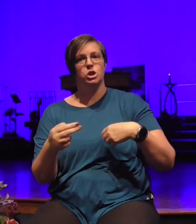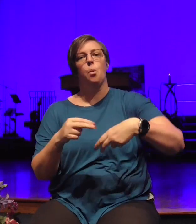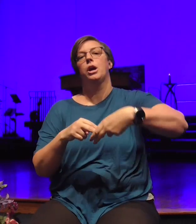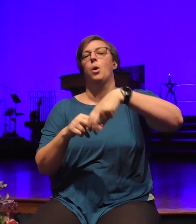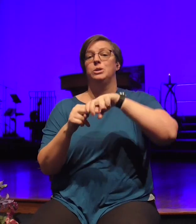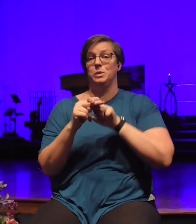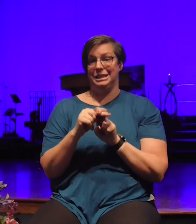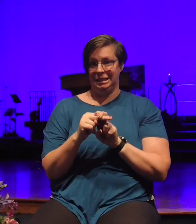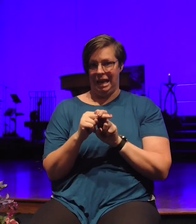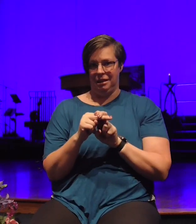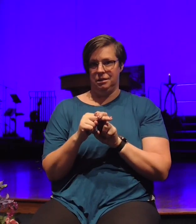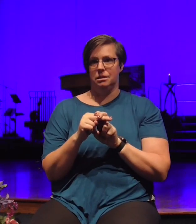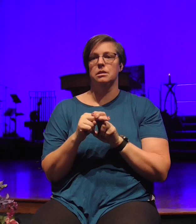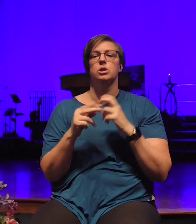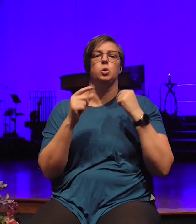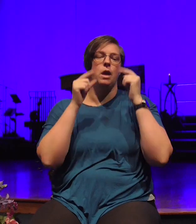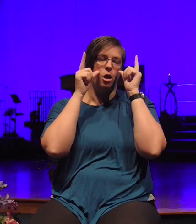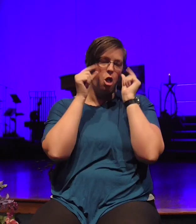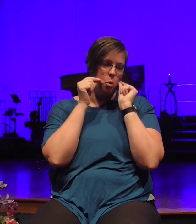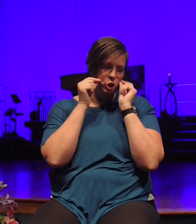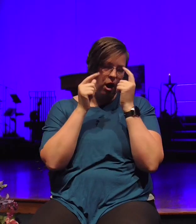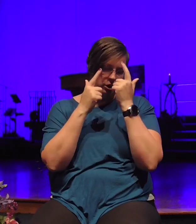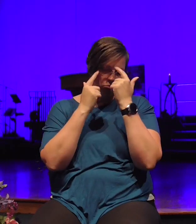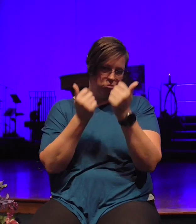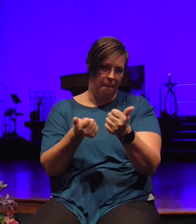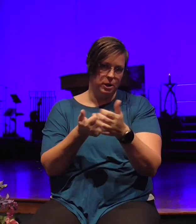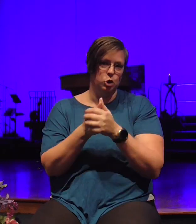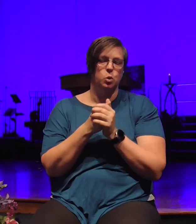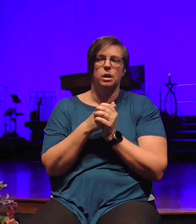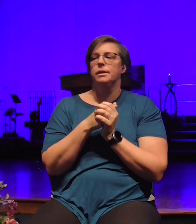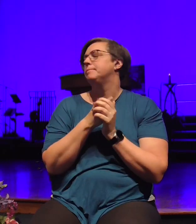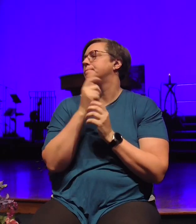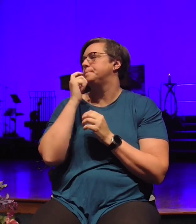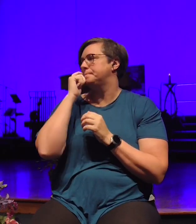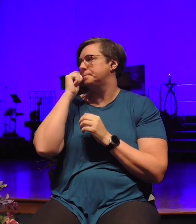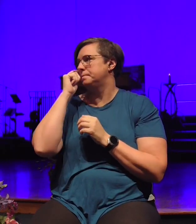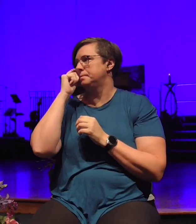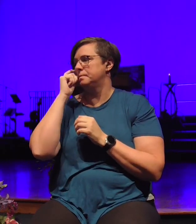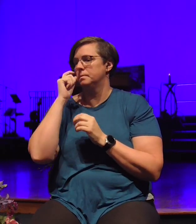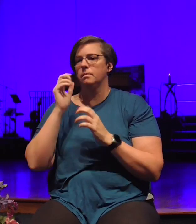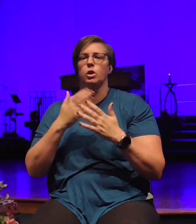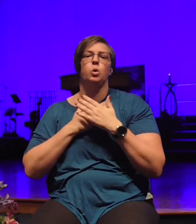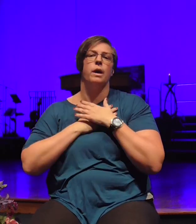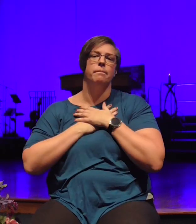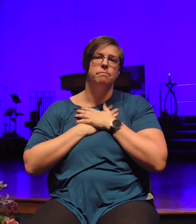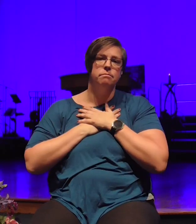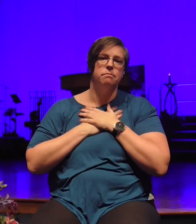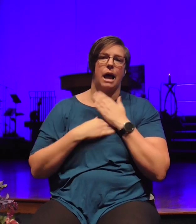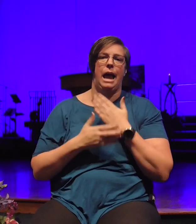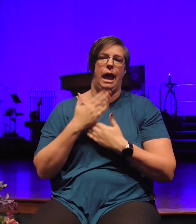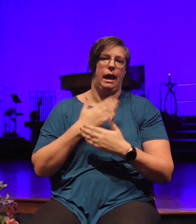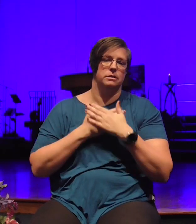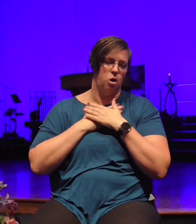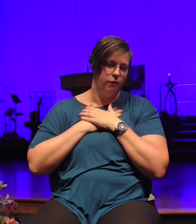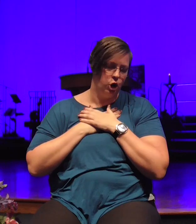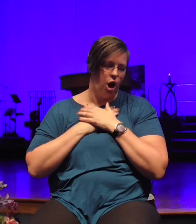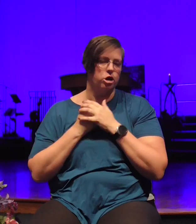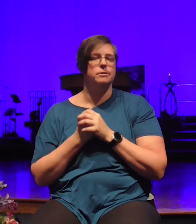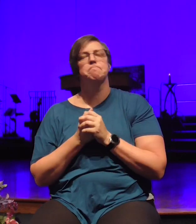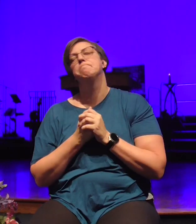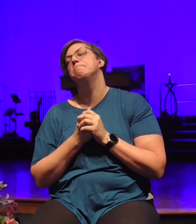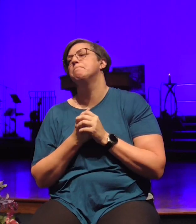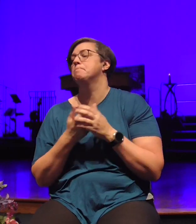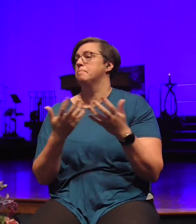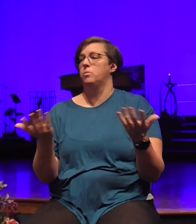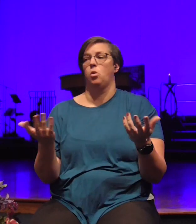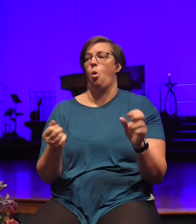me too. If you want to close your eyes, you can. If you want to place your hands over your heart, you certainly can. Otherwise, you can